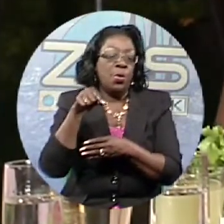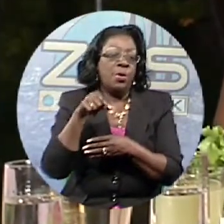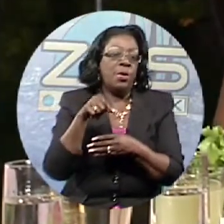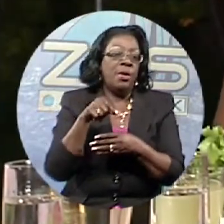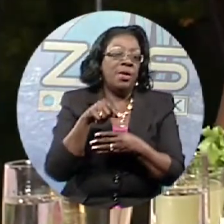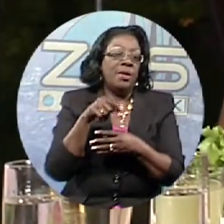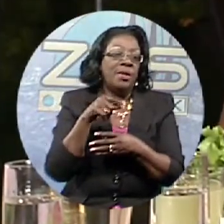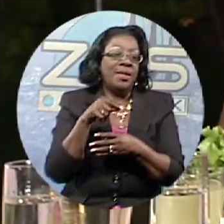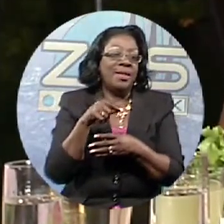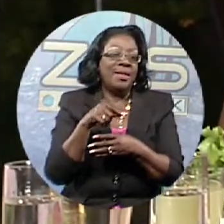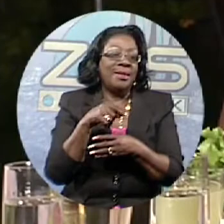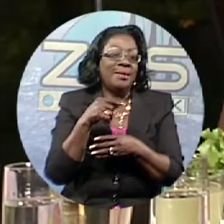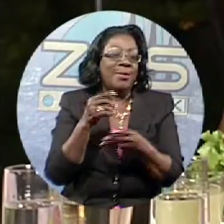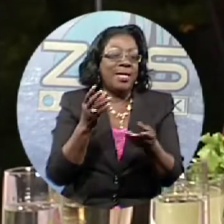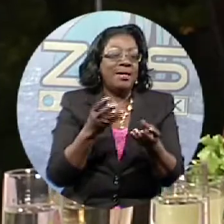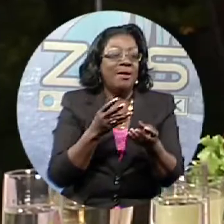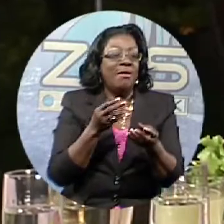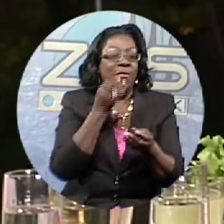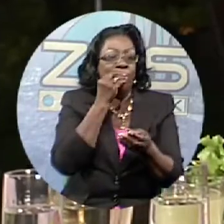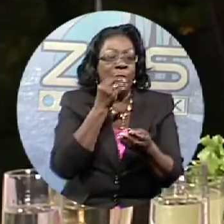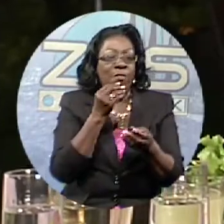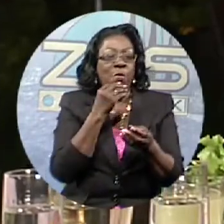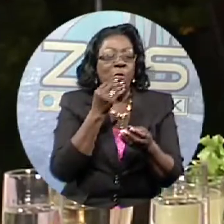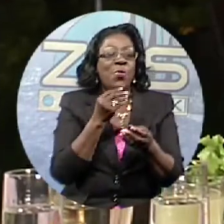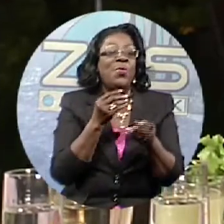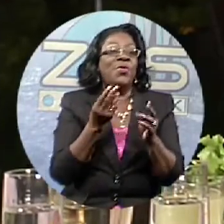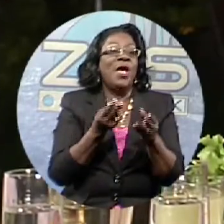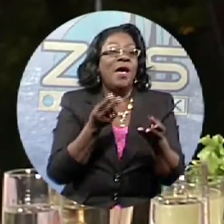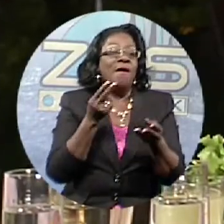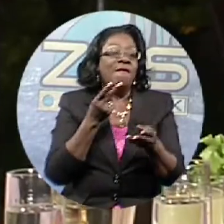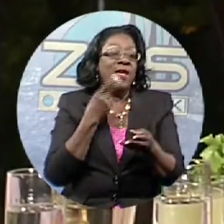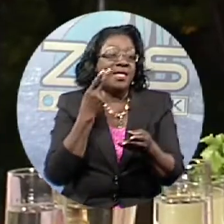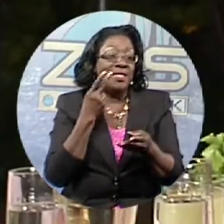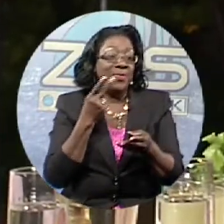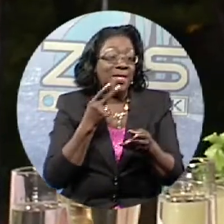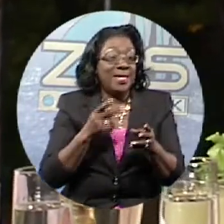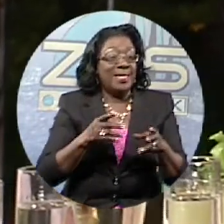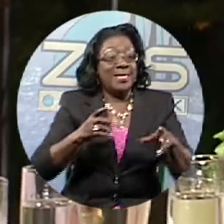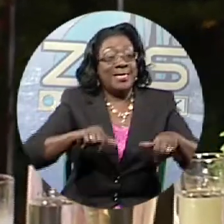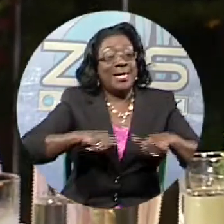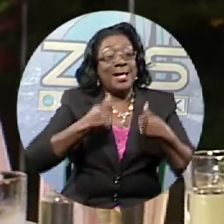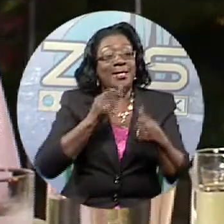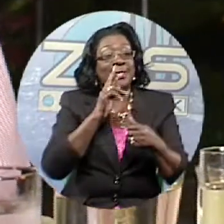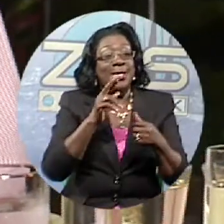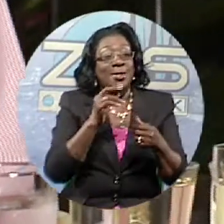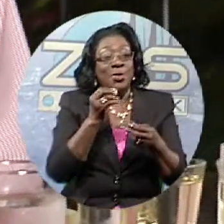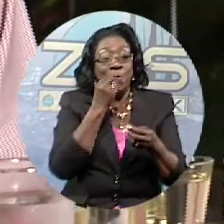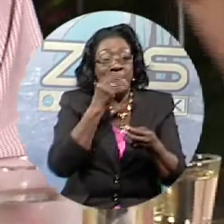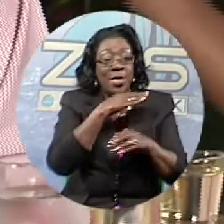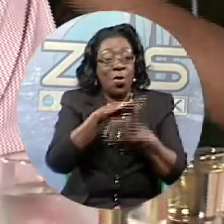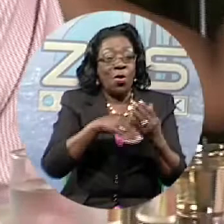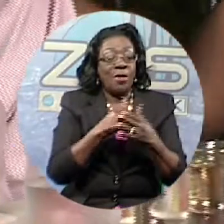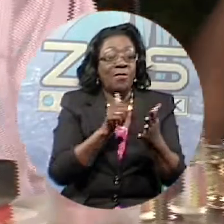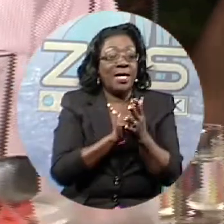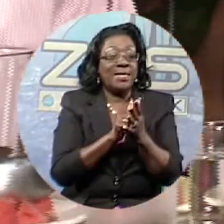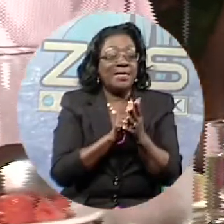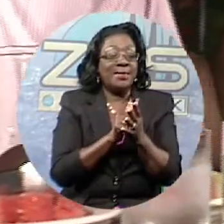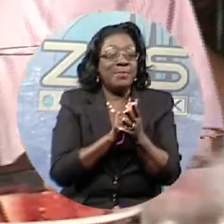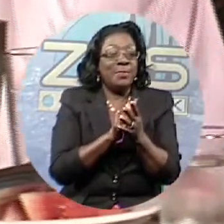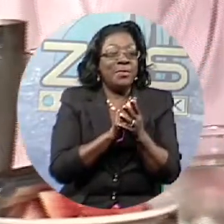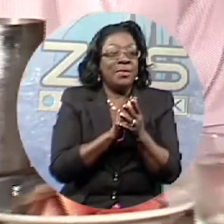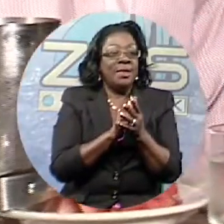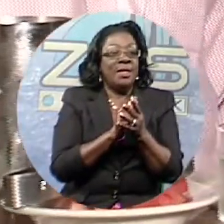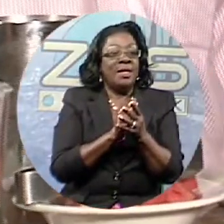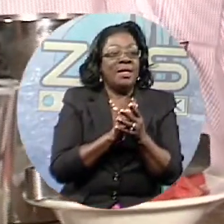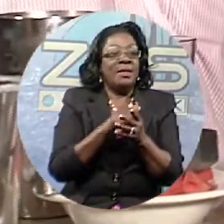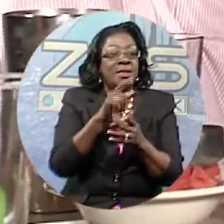and cheese, collard greens, and chicken wings. And he's challenged me to eat all of it, so I don't know. And there are more treats. Here's my friend Kevin. He's one of